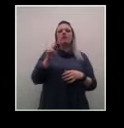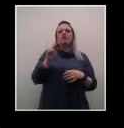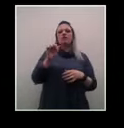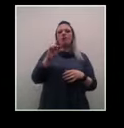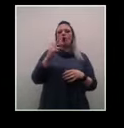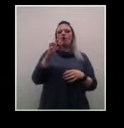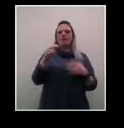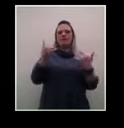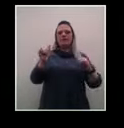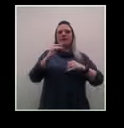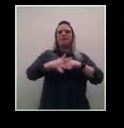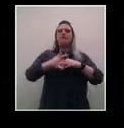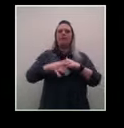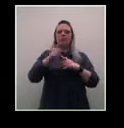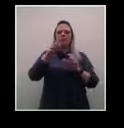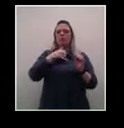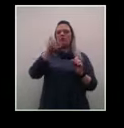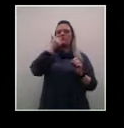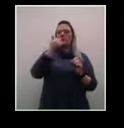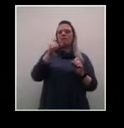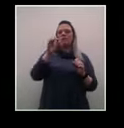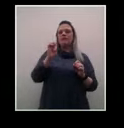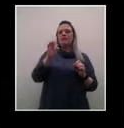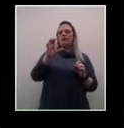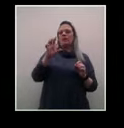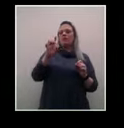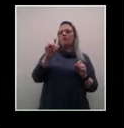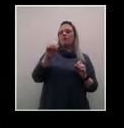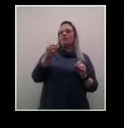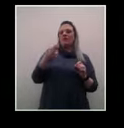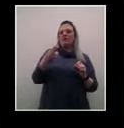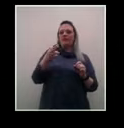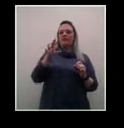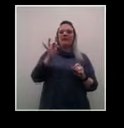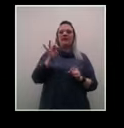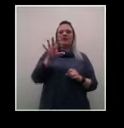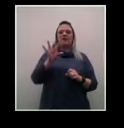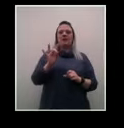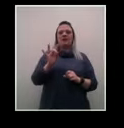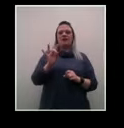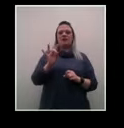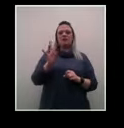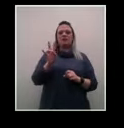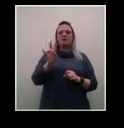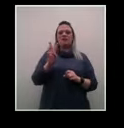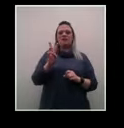available for you. You can call our Erie County Health Department at